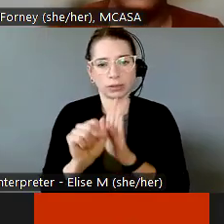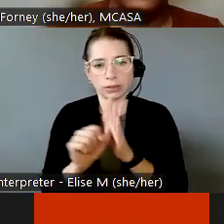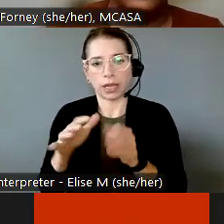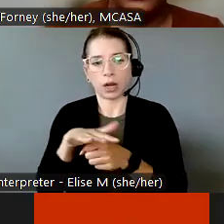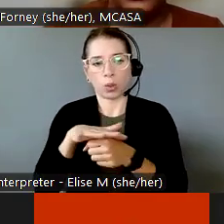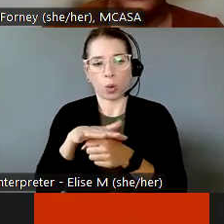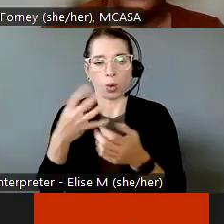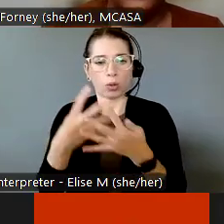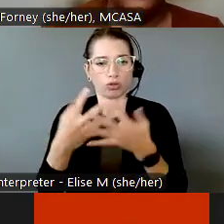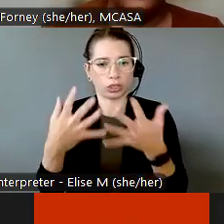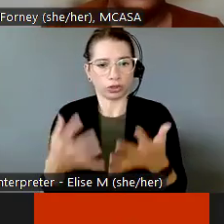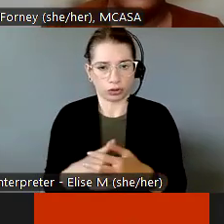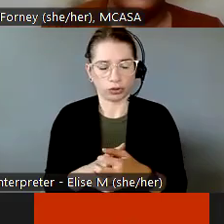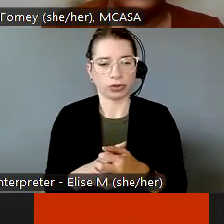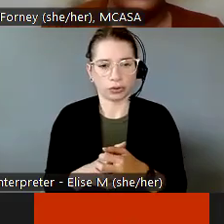prisoners.